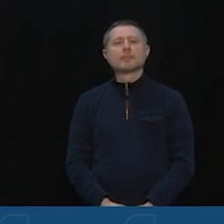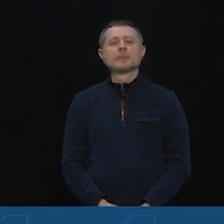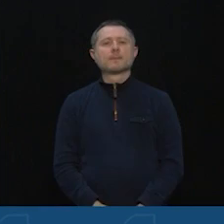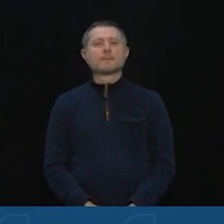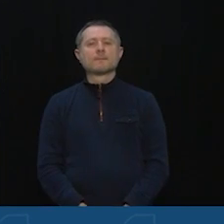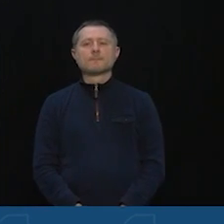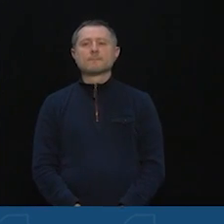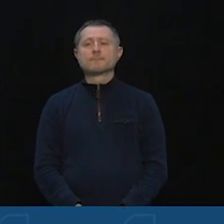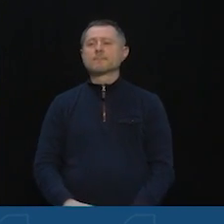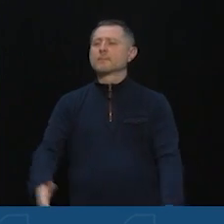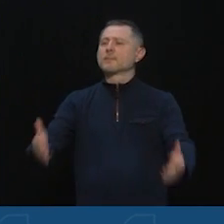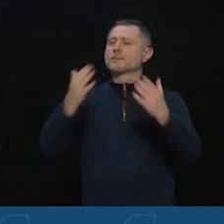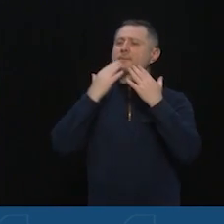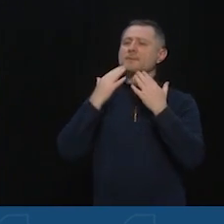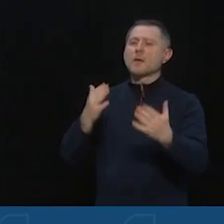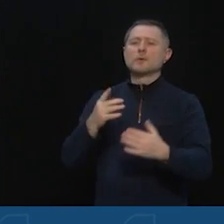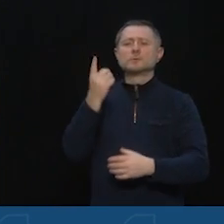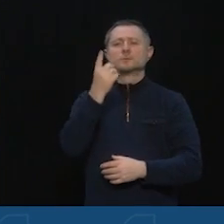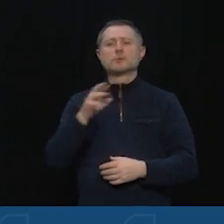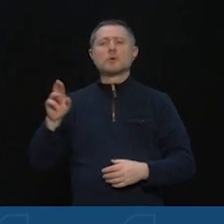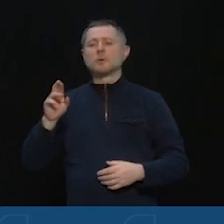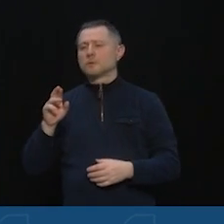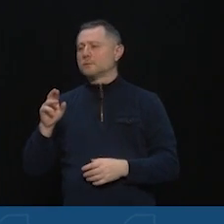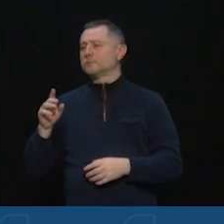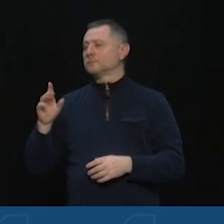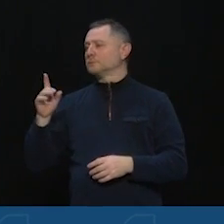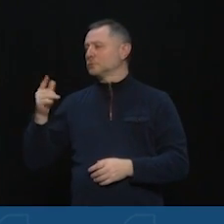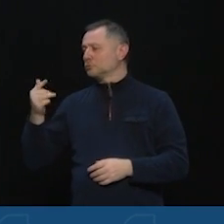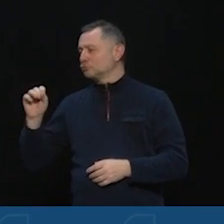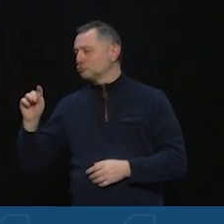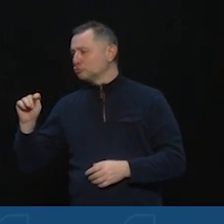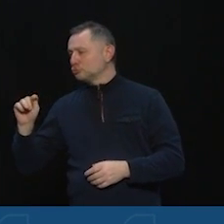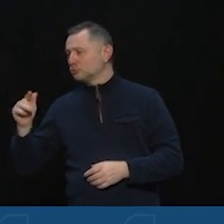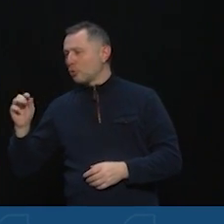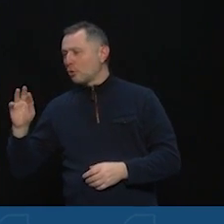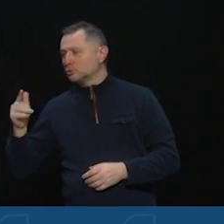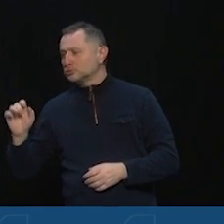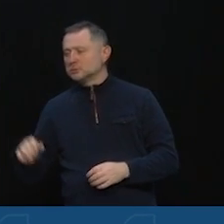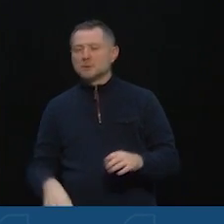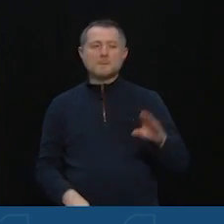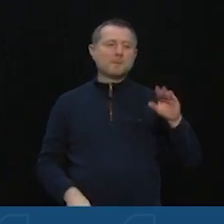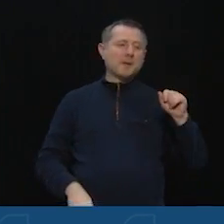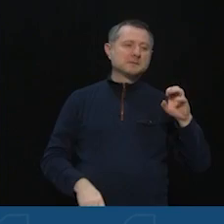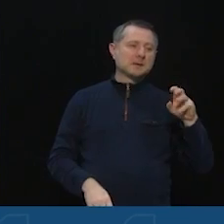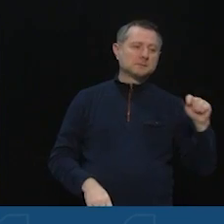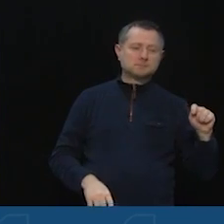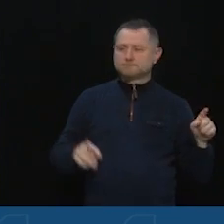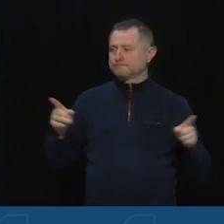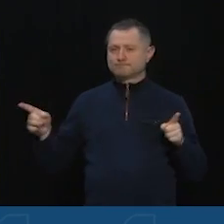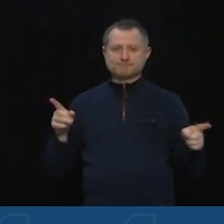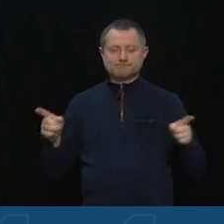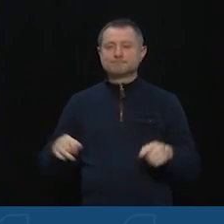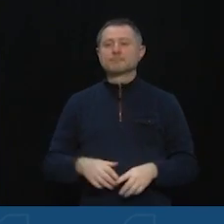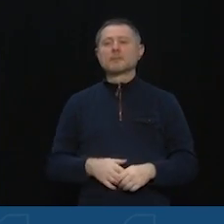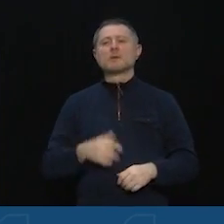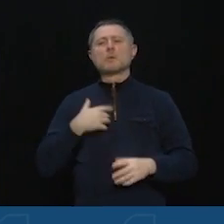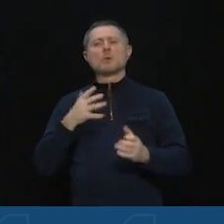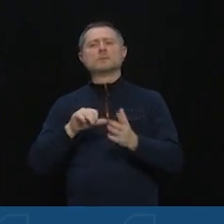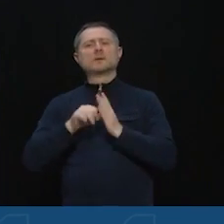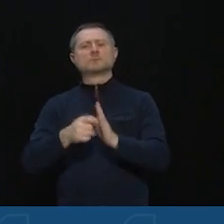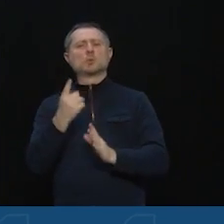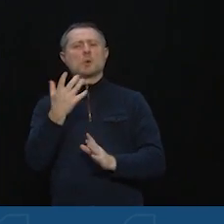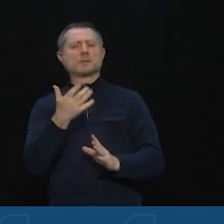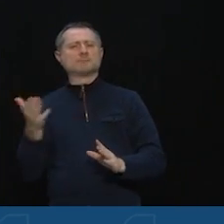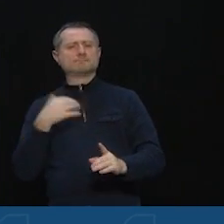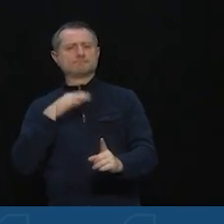Thank you, Dr. St. George and Dr. Bassett. Again, just to put an exclamation point on something Dr. Bassett said, there are reports that